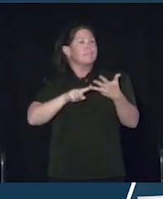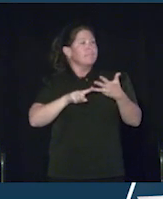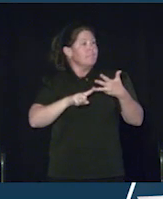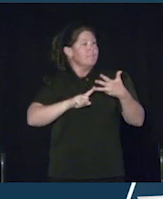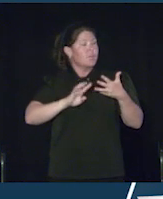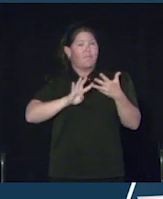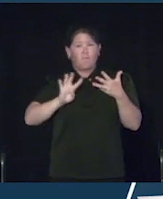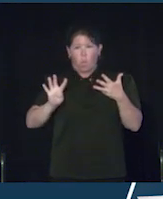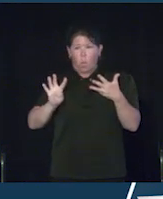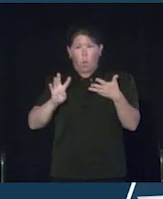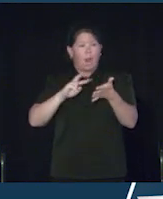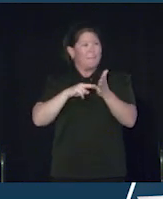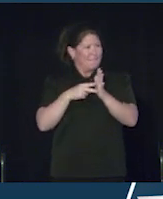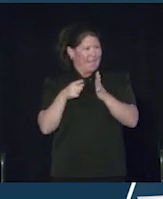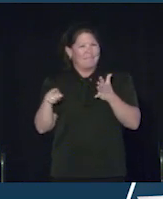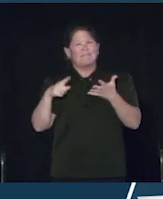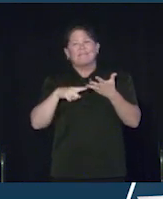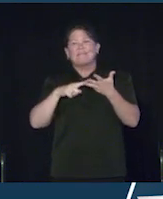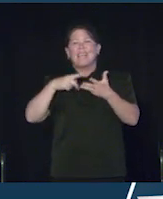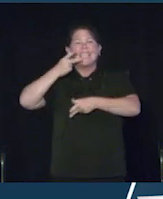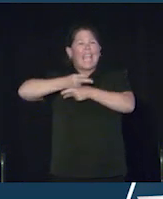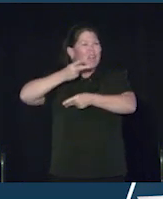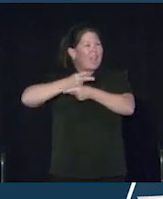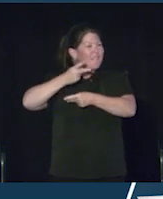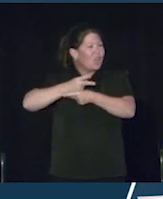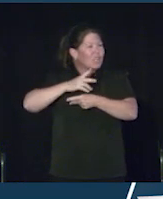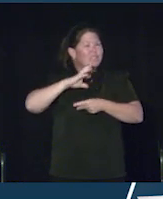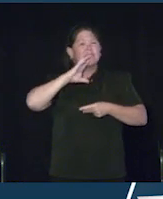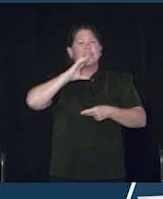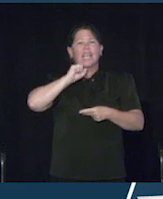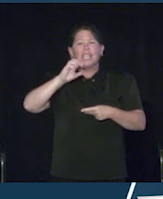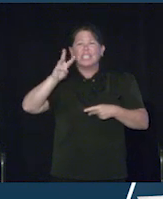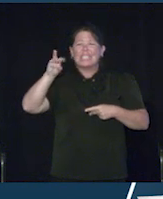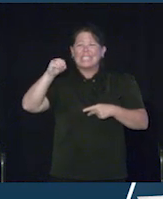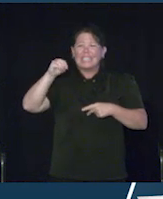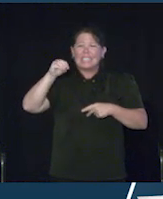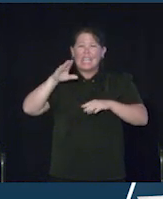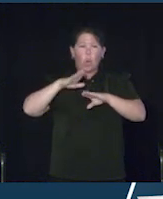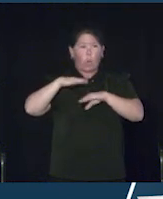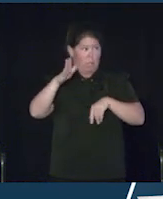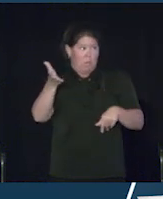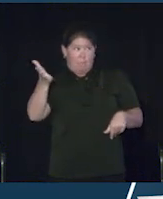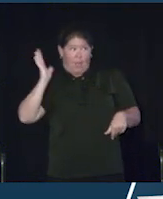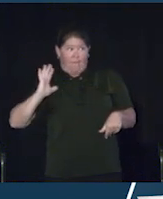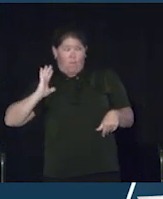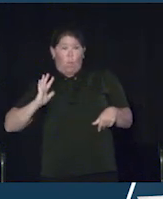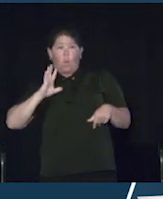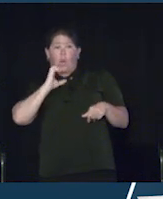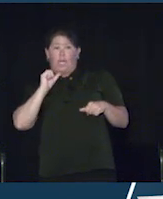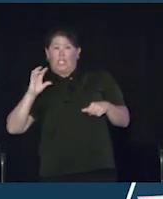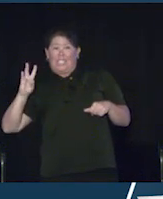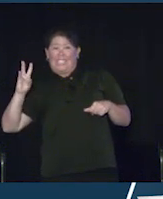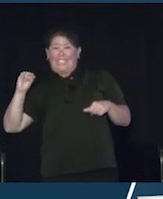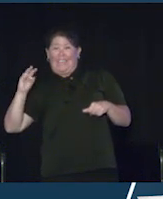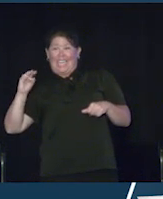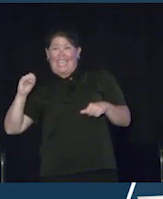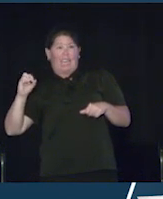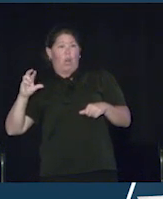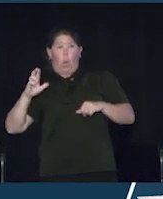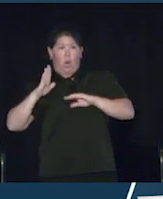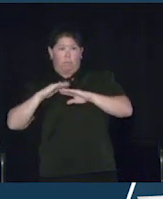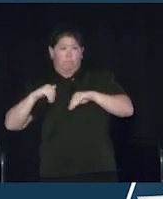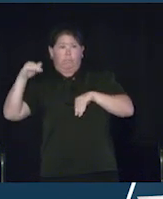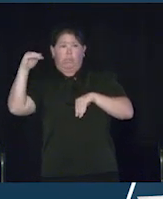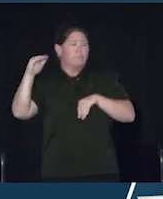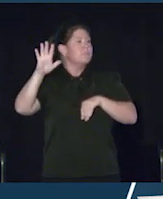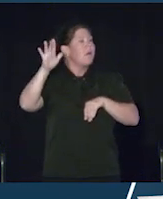whose caregivers are aging or are 60 years of age or older. It used to be 70 years of age or older, but last year the